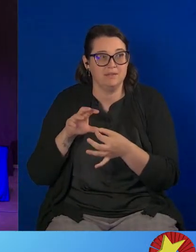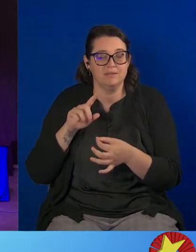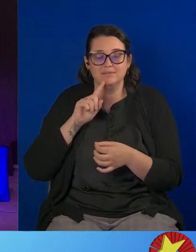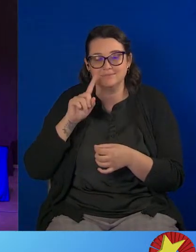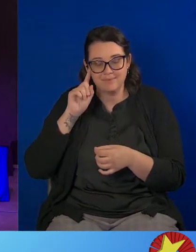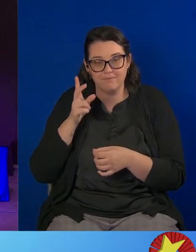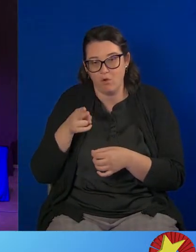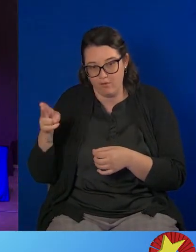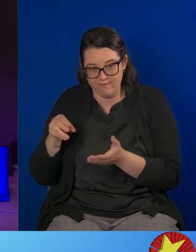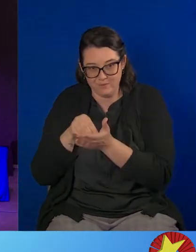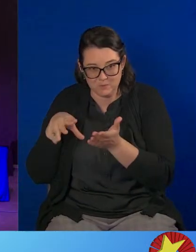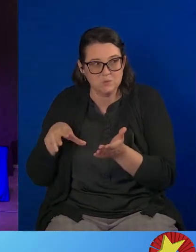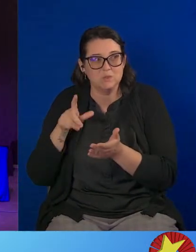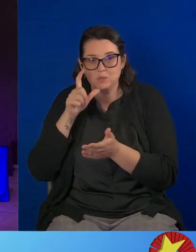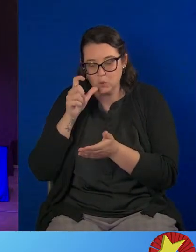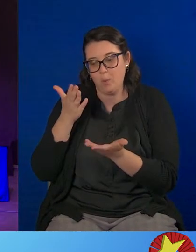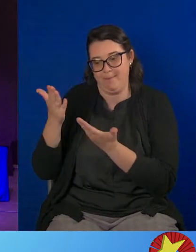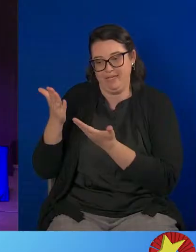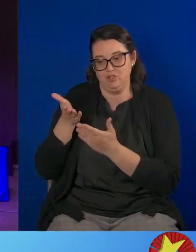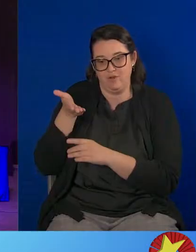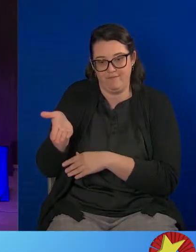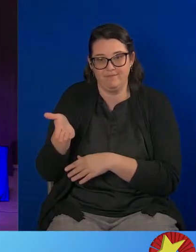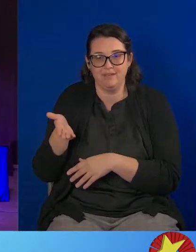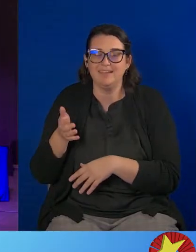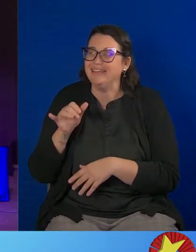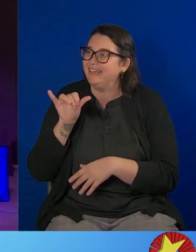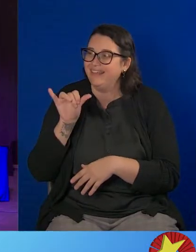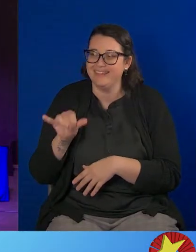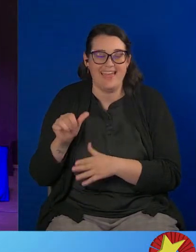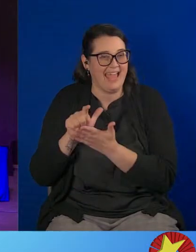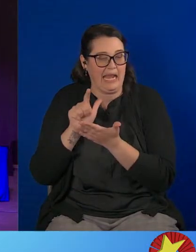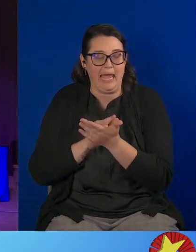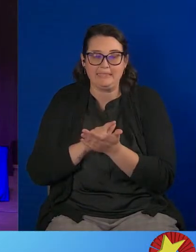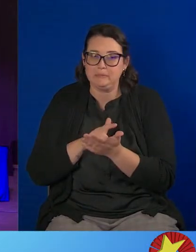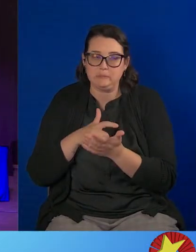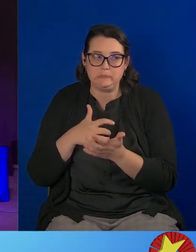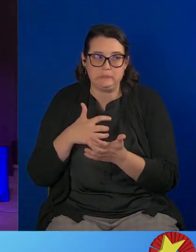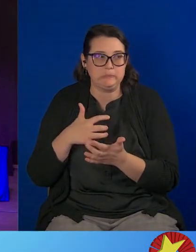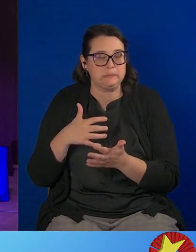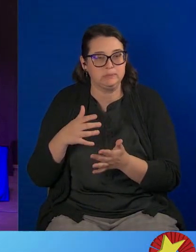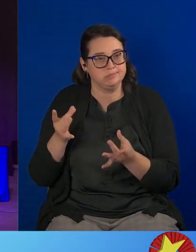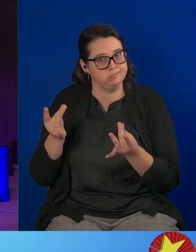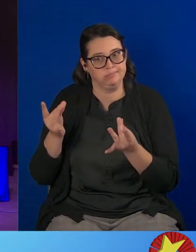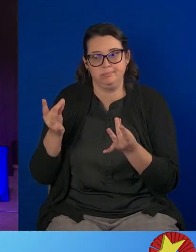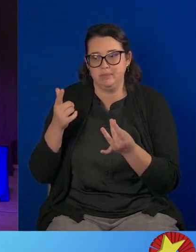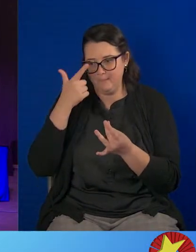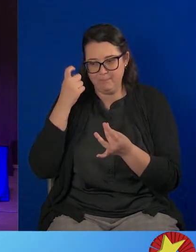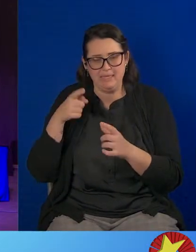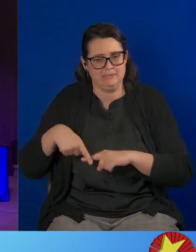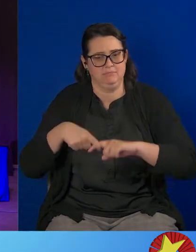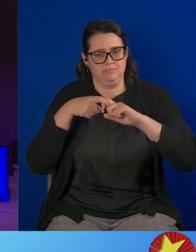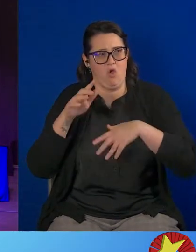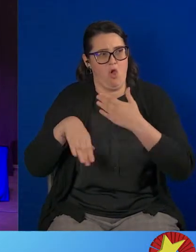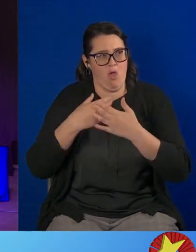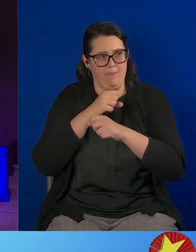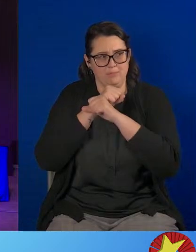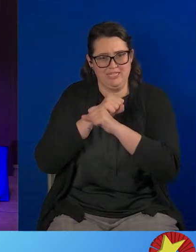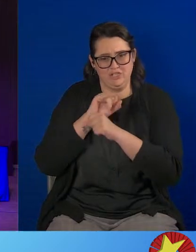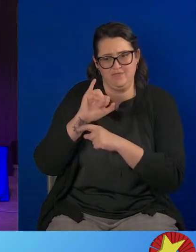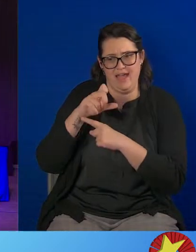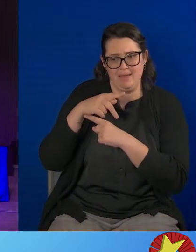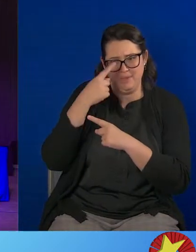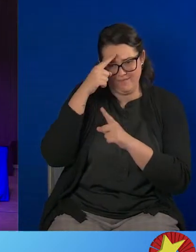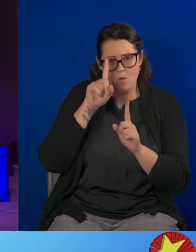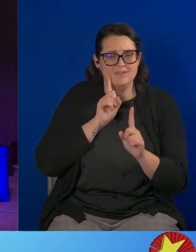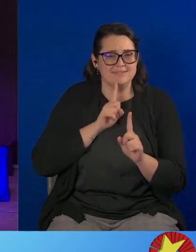impairment. It's a troublesome act because it basically suspends all the protections of an IEP for students who are deaf or hard